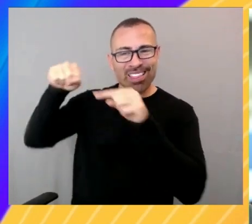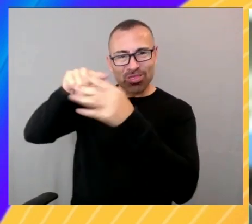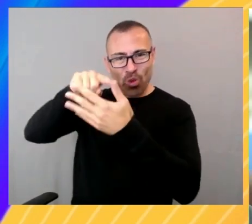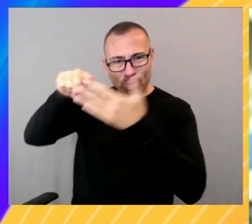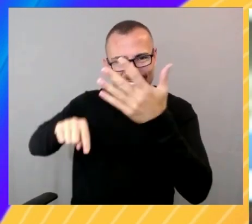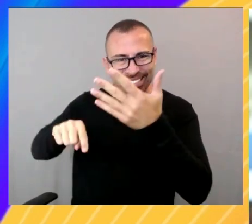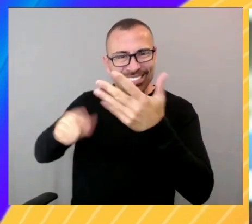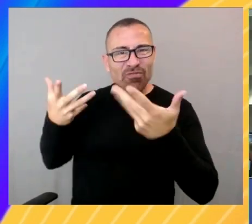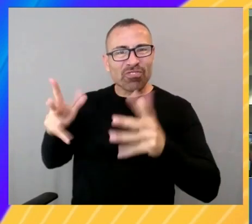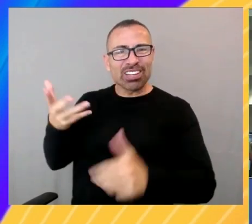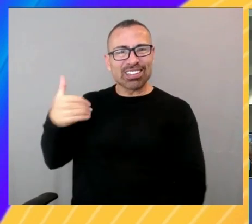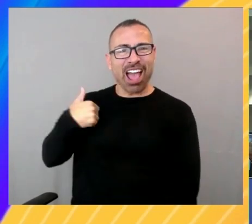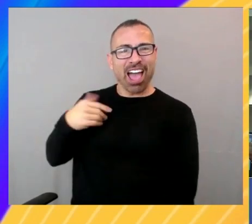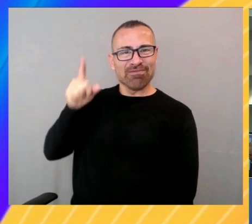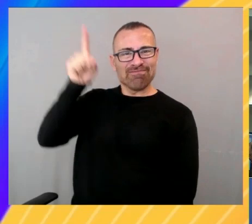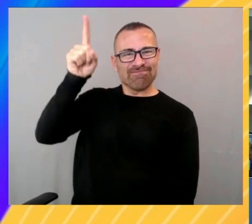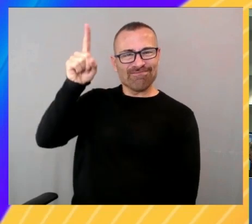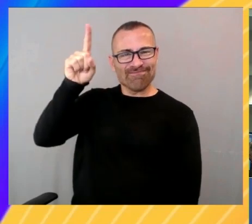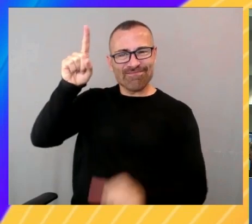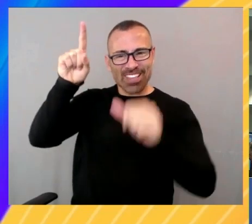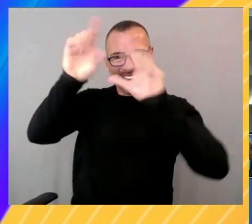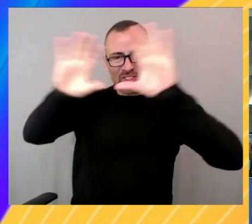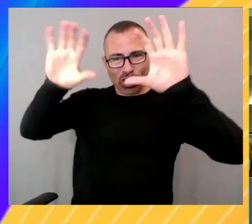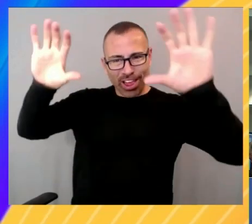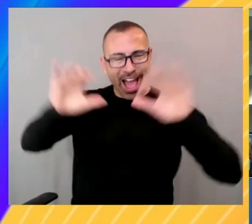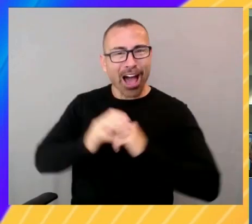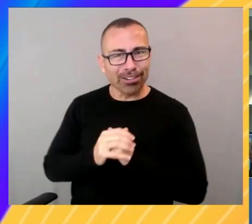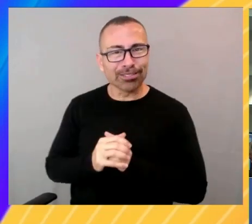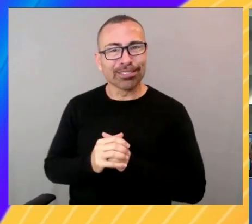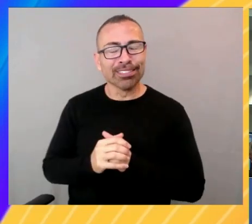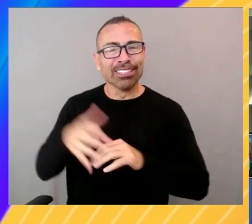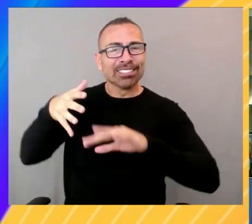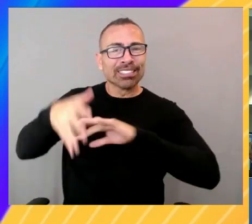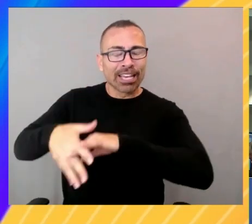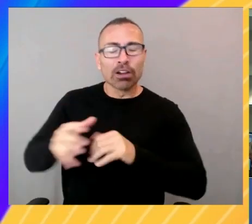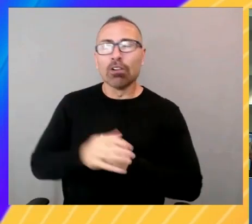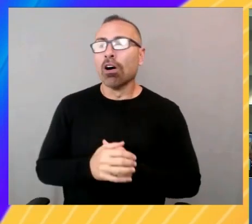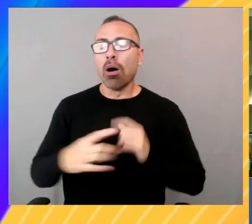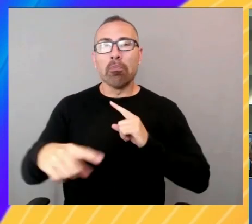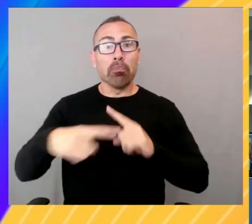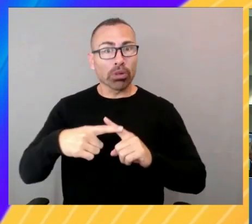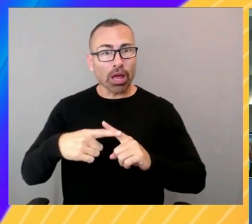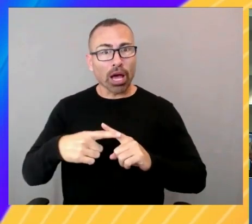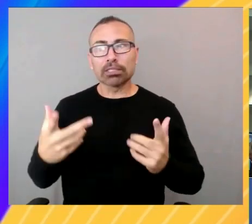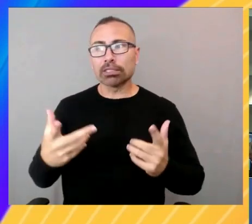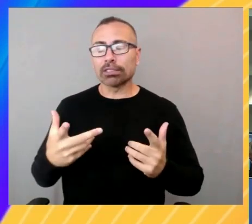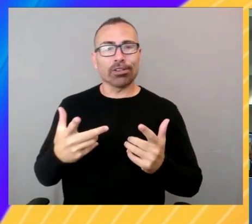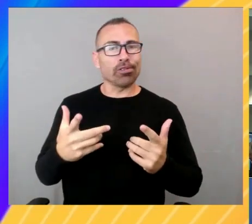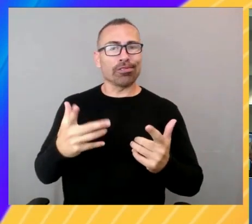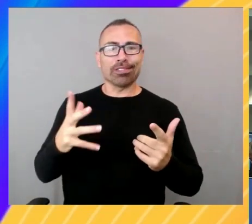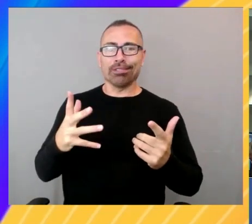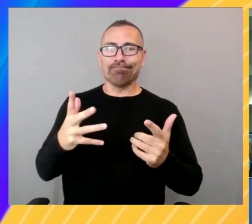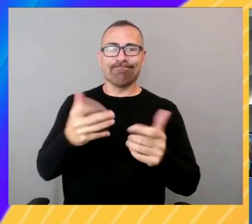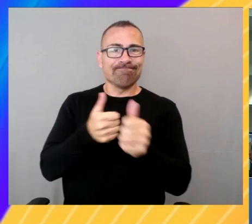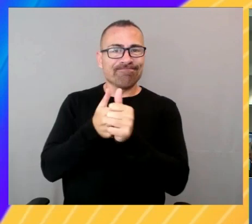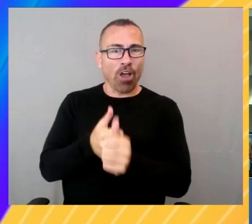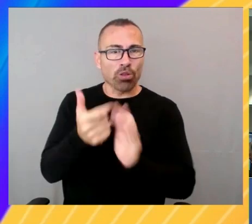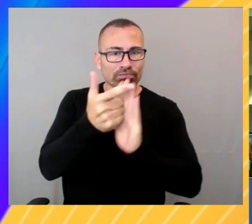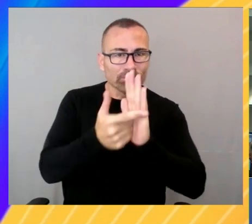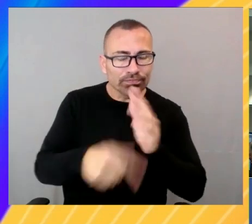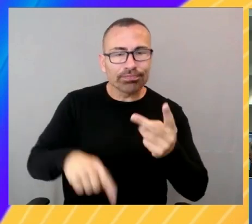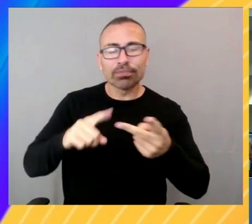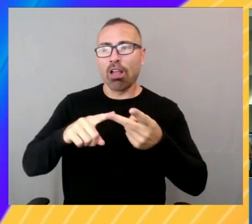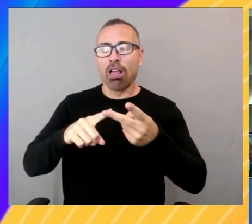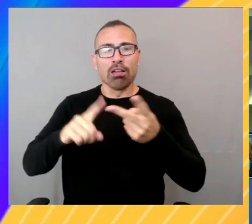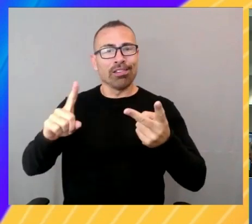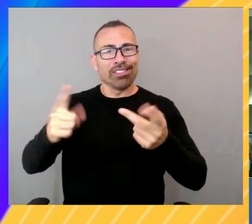the non-technical offerings around, process governance side of things as well. AWS has made an investment,